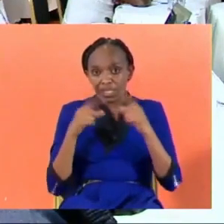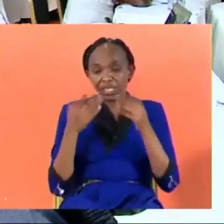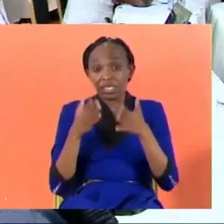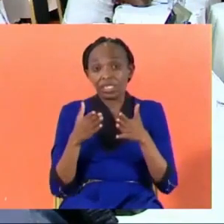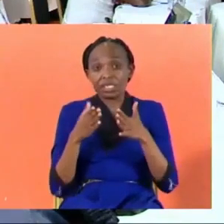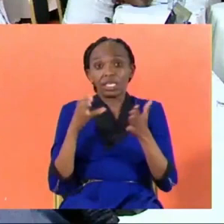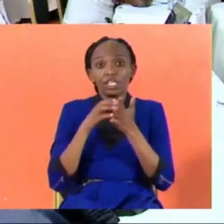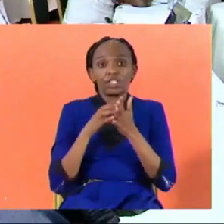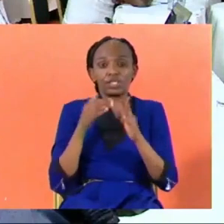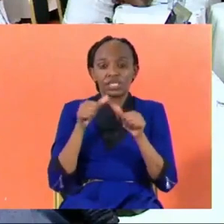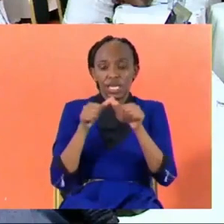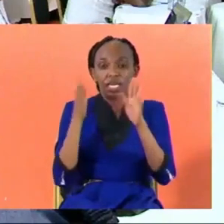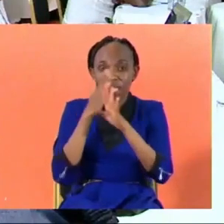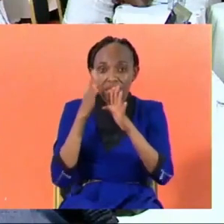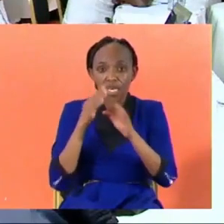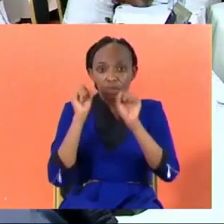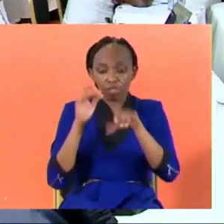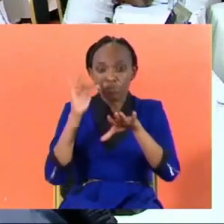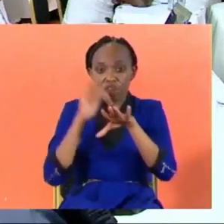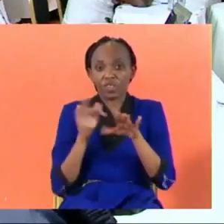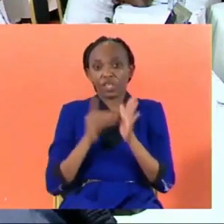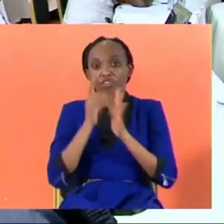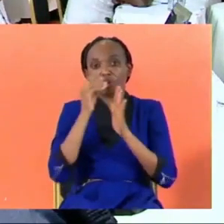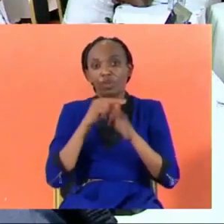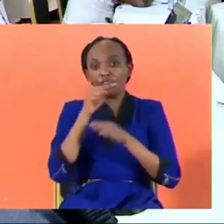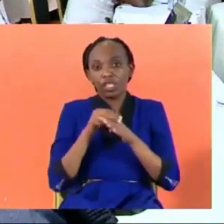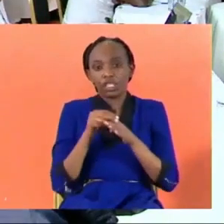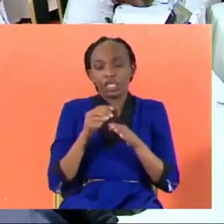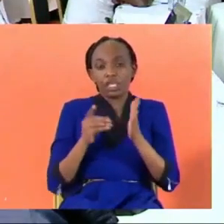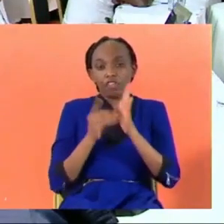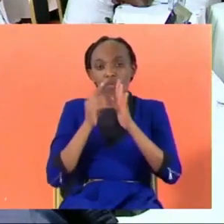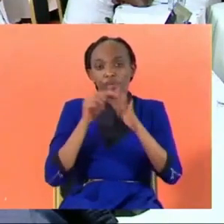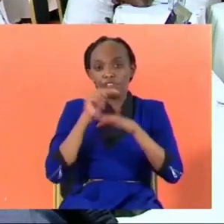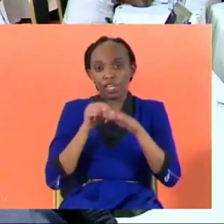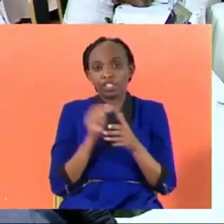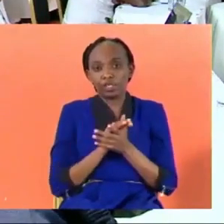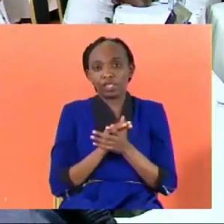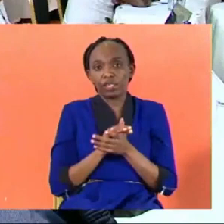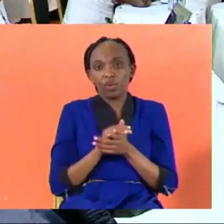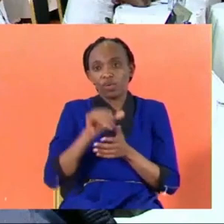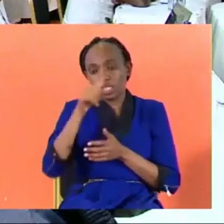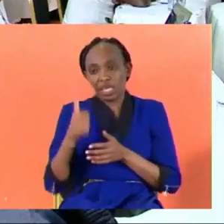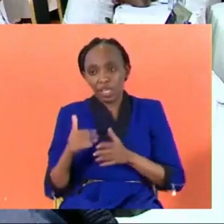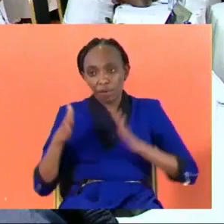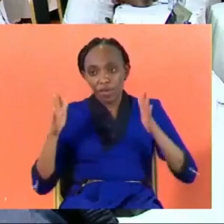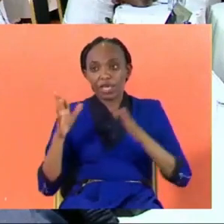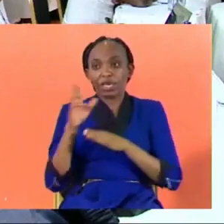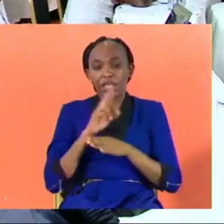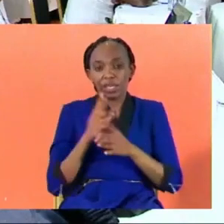remain hidden and will ultimately affect the development of the nation. So the development of the nation at large was another major